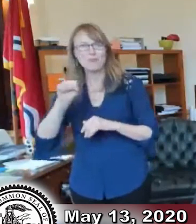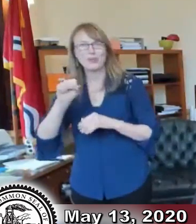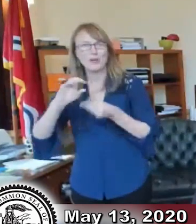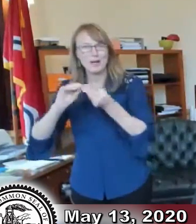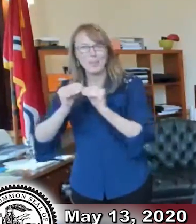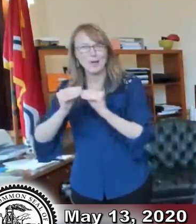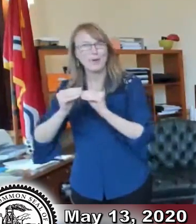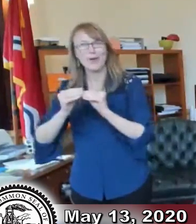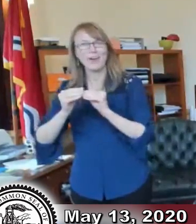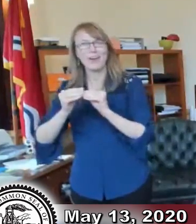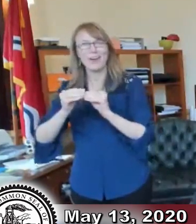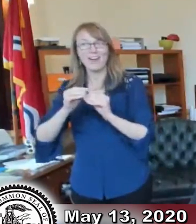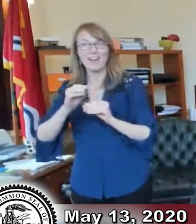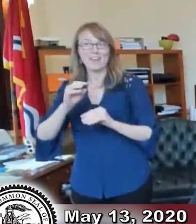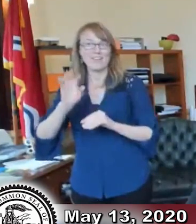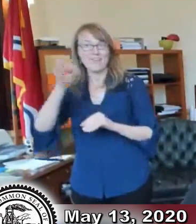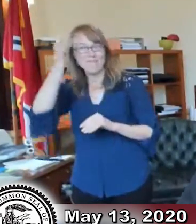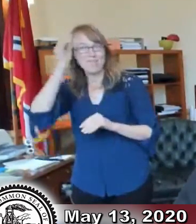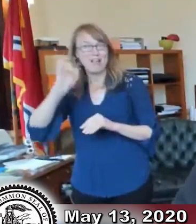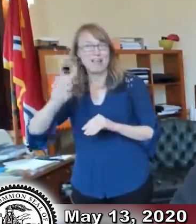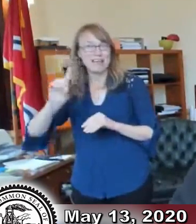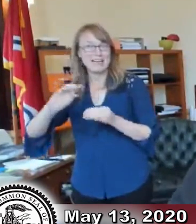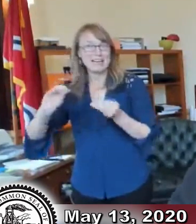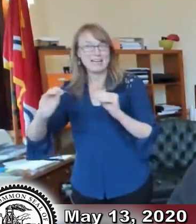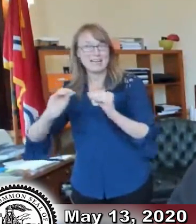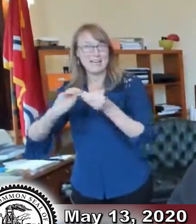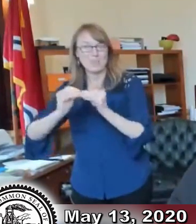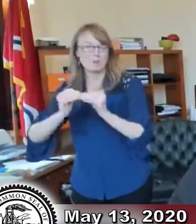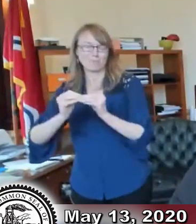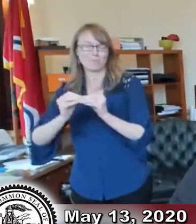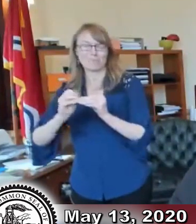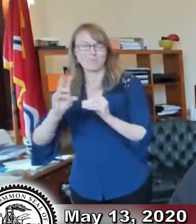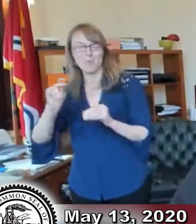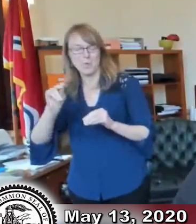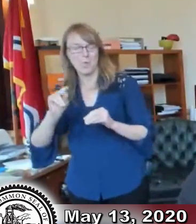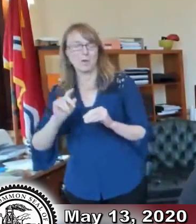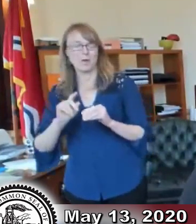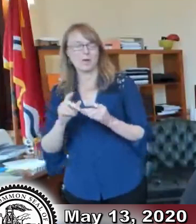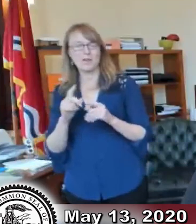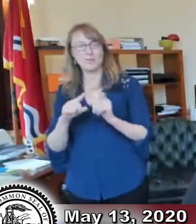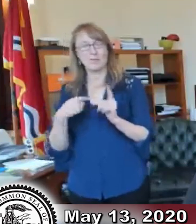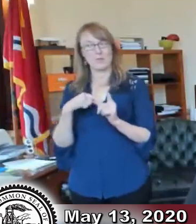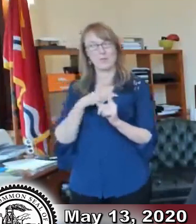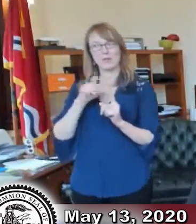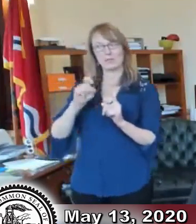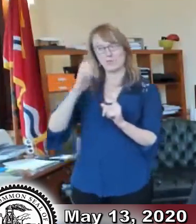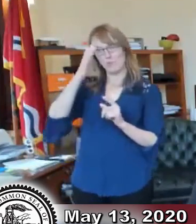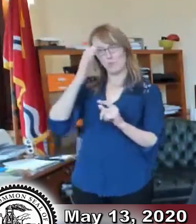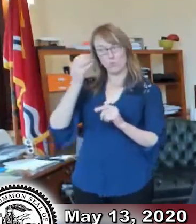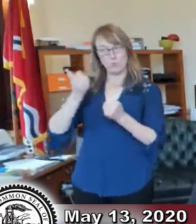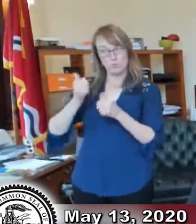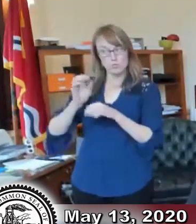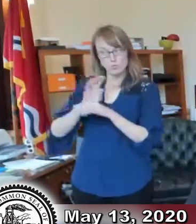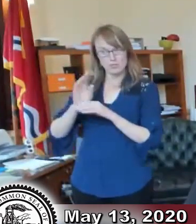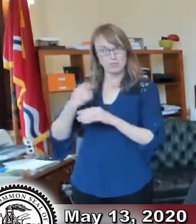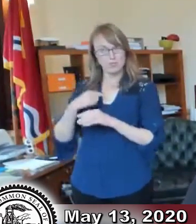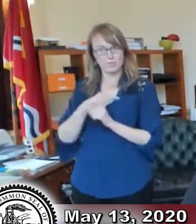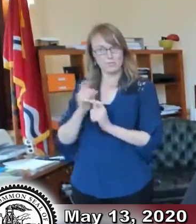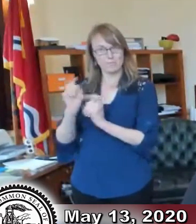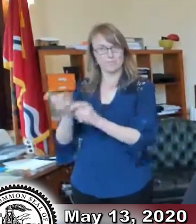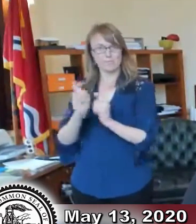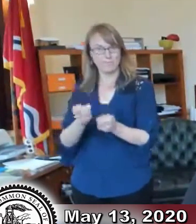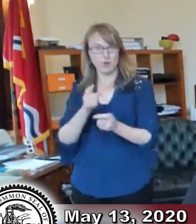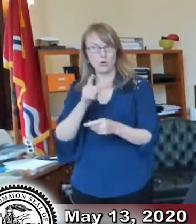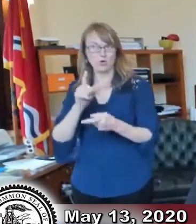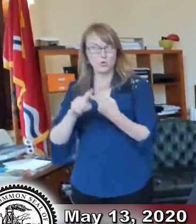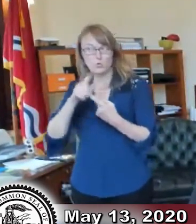numbers, nothing like that. But we do need to know who we're giving them out to. So please register, go online and register. And we're going to give those out